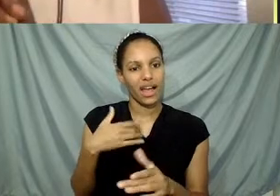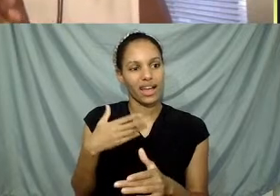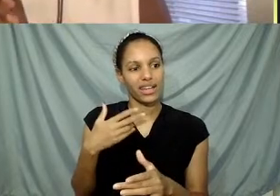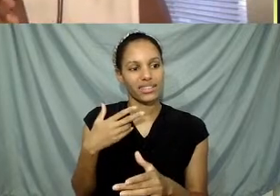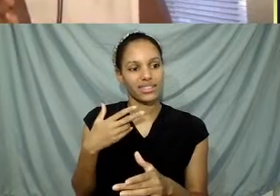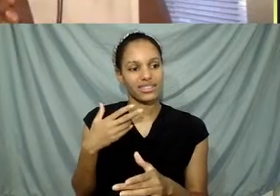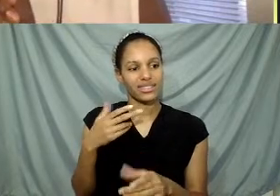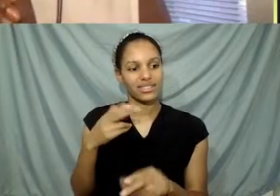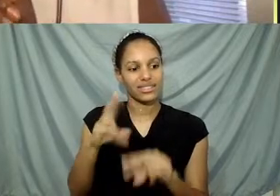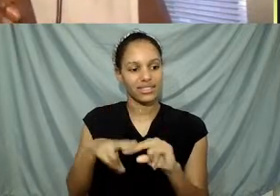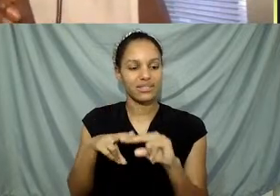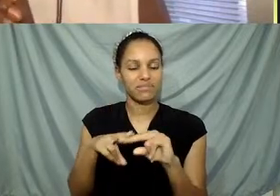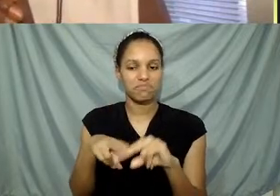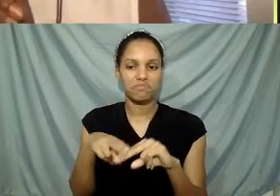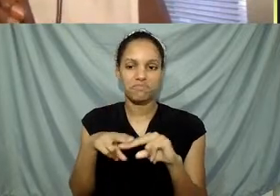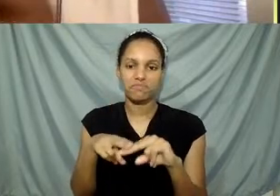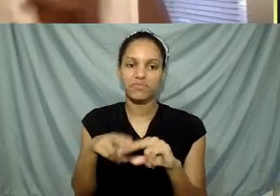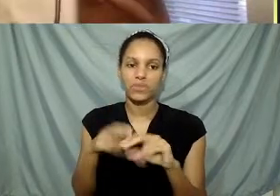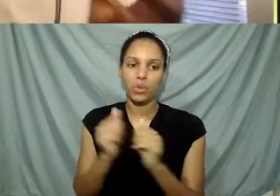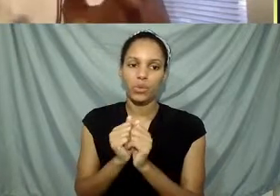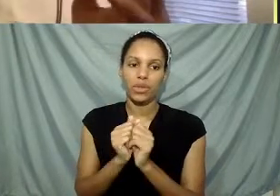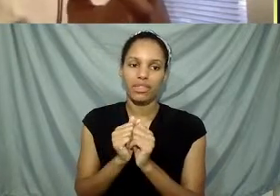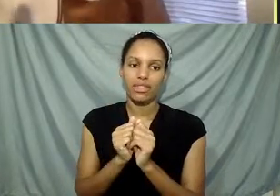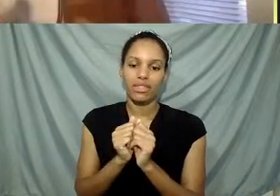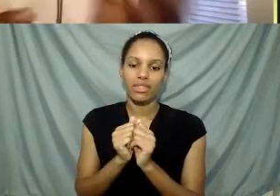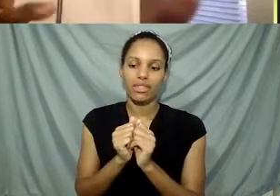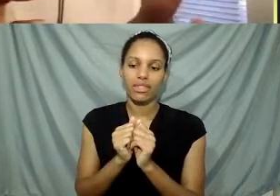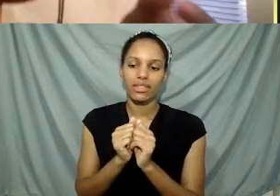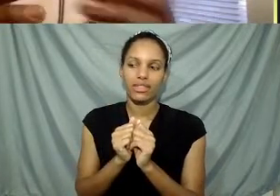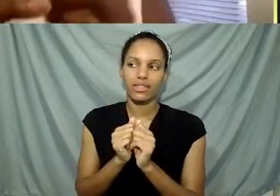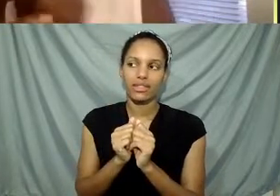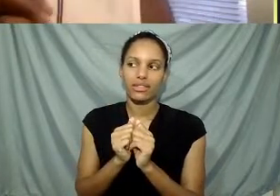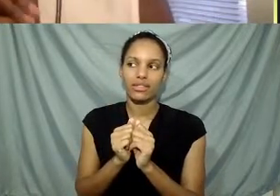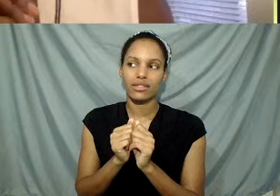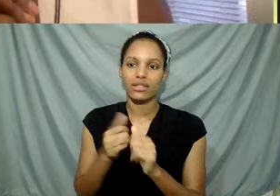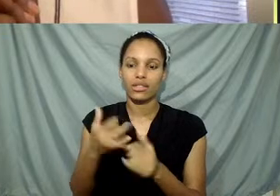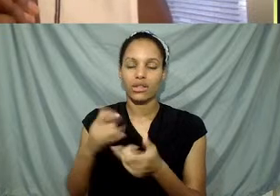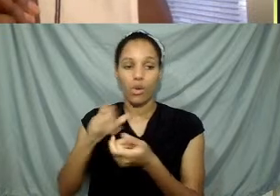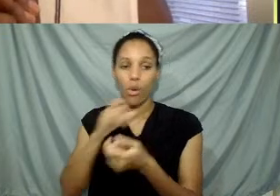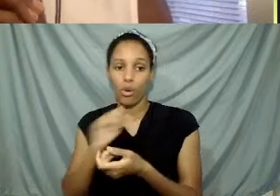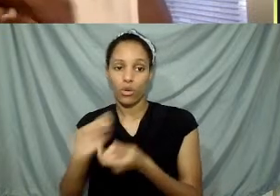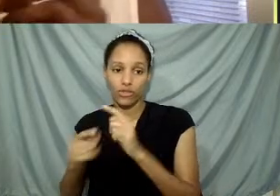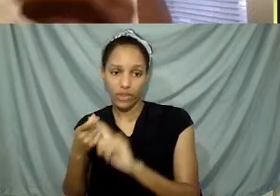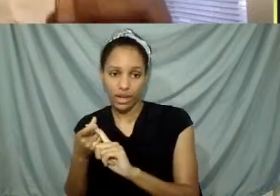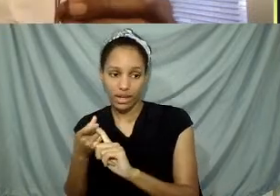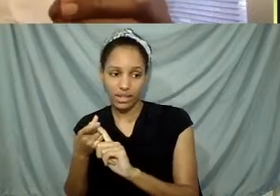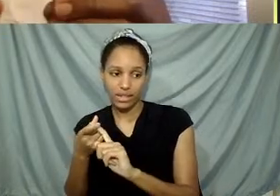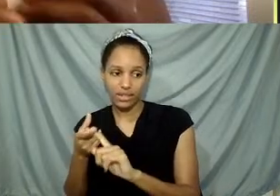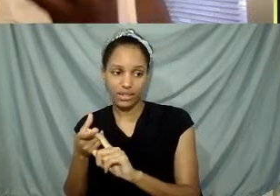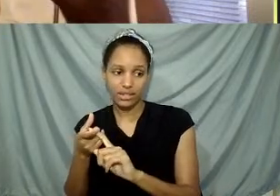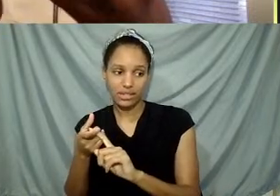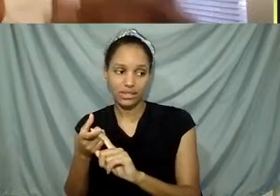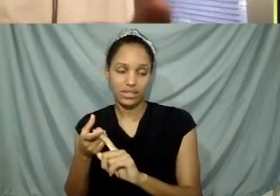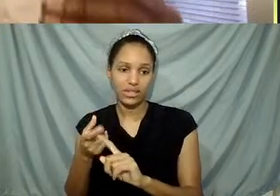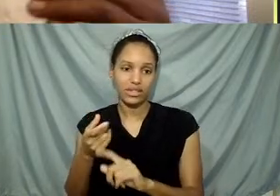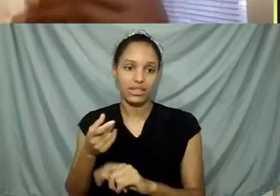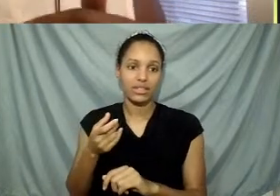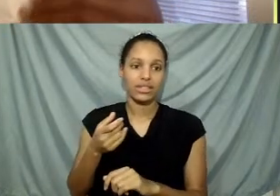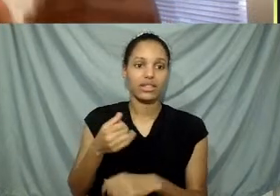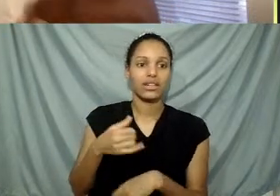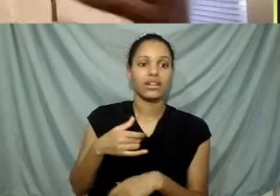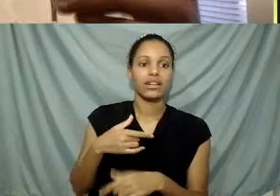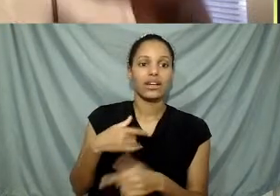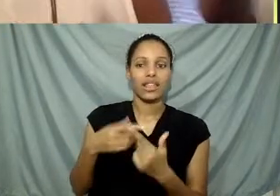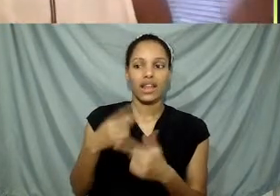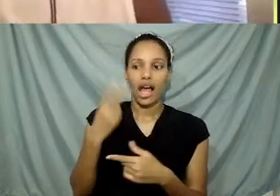mine, Obadiah, because I hadn't seen my sister directly for a period of time. And then when I saw her, there was